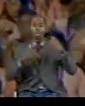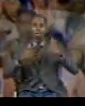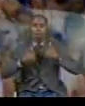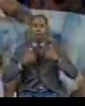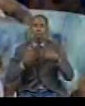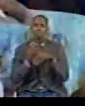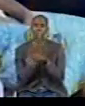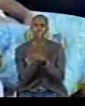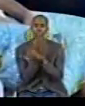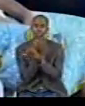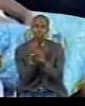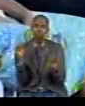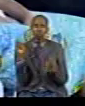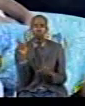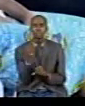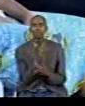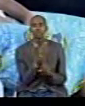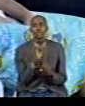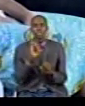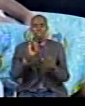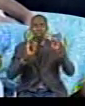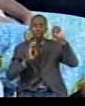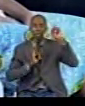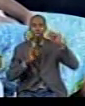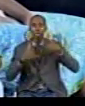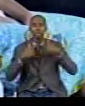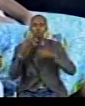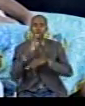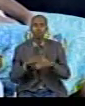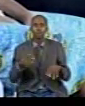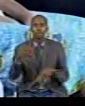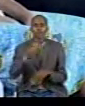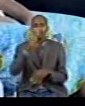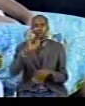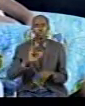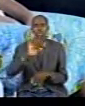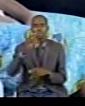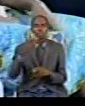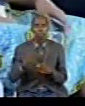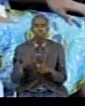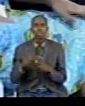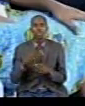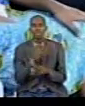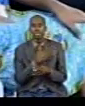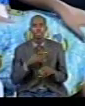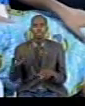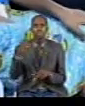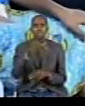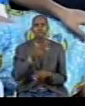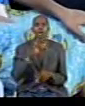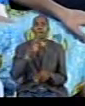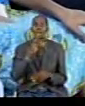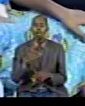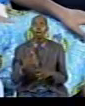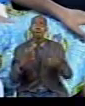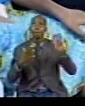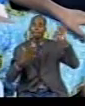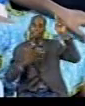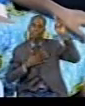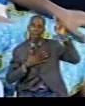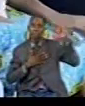I have called thee by thy name, and thou art mine. And